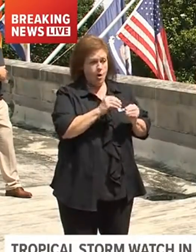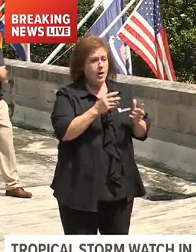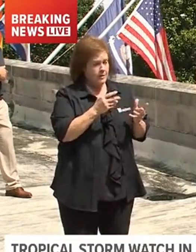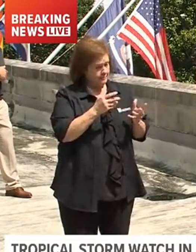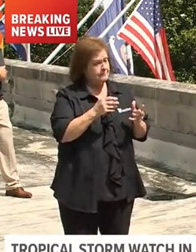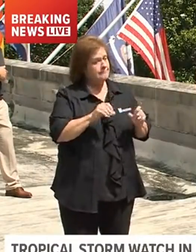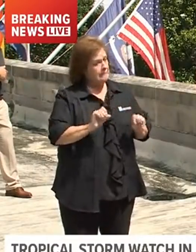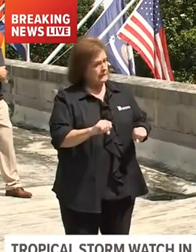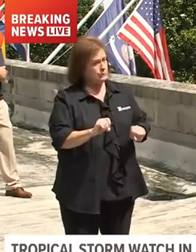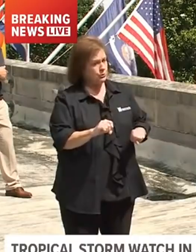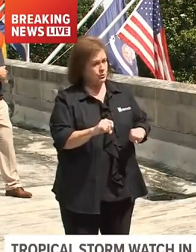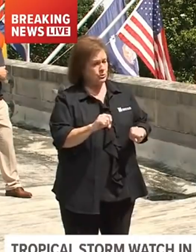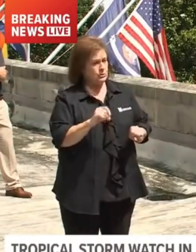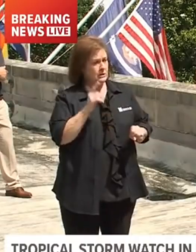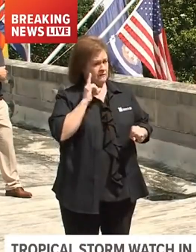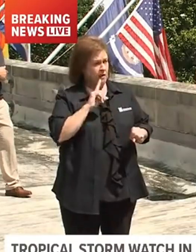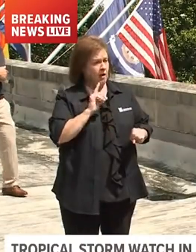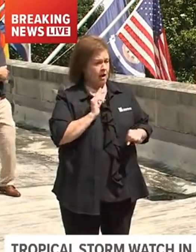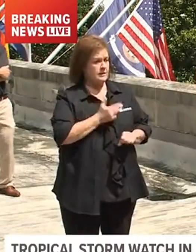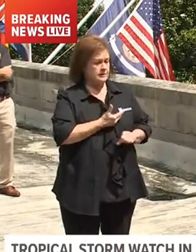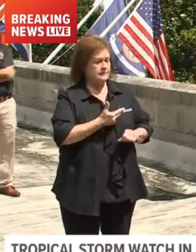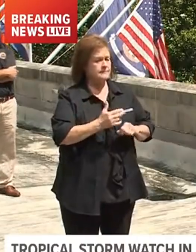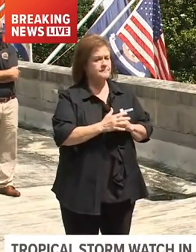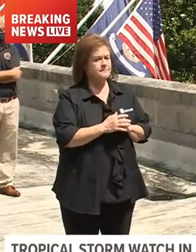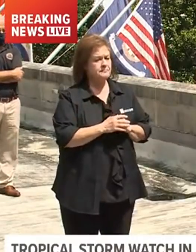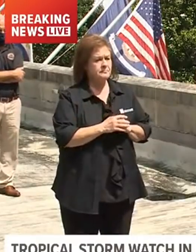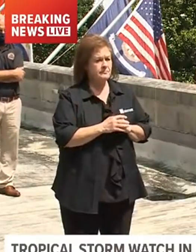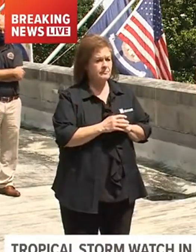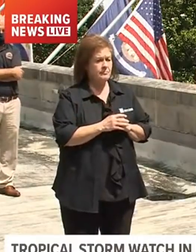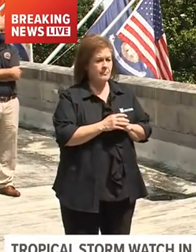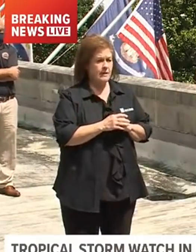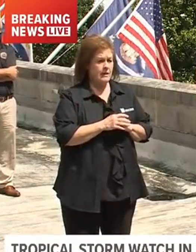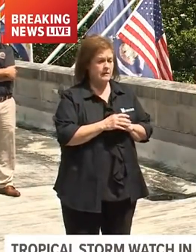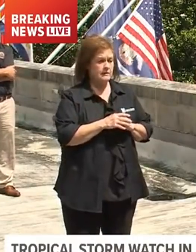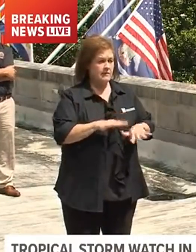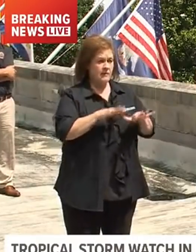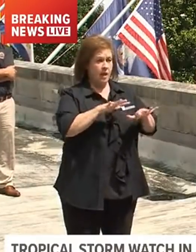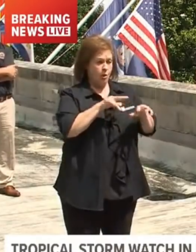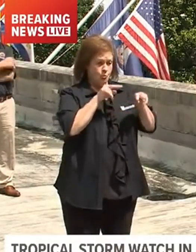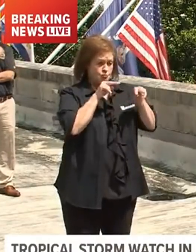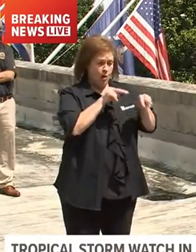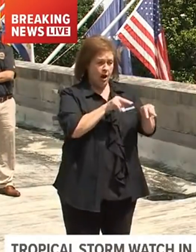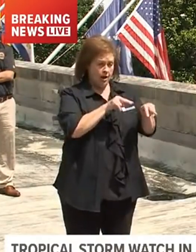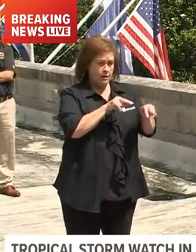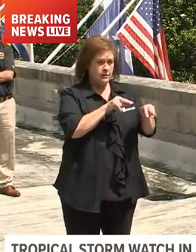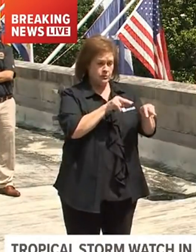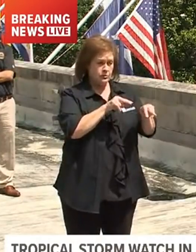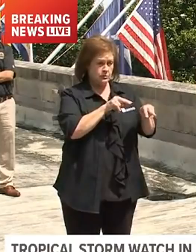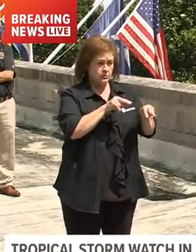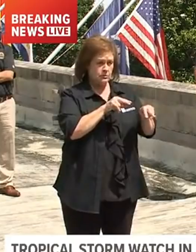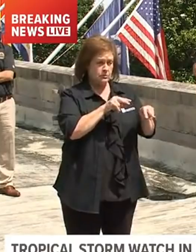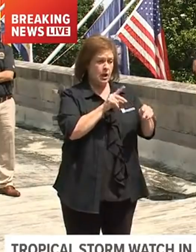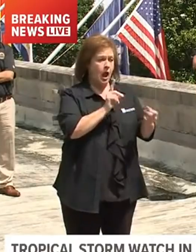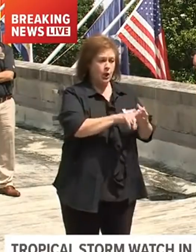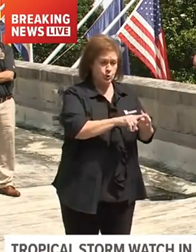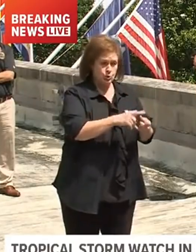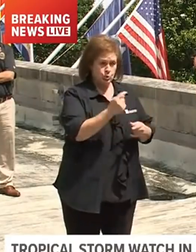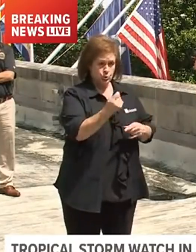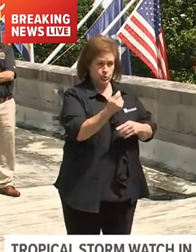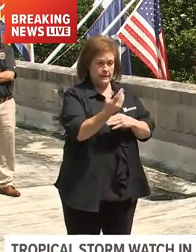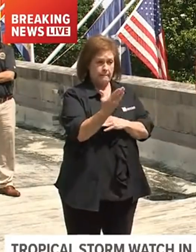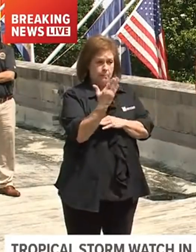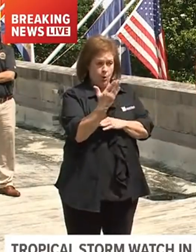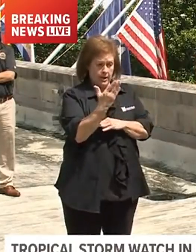definitely possible for the city of New Orleans. A flood watch will remain in effect through Tuesday